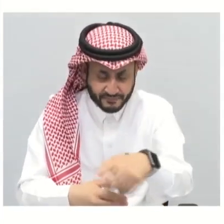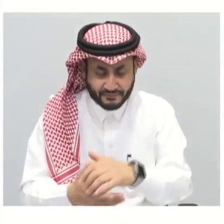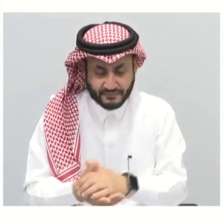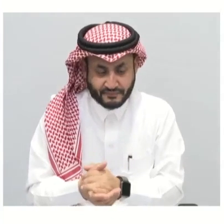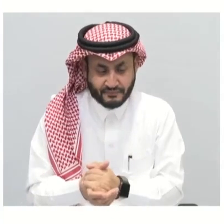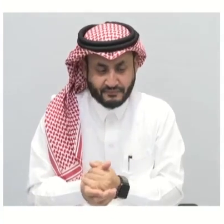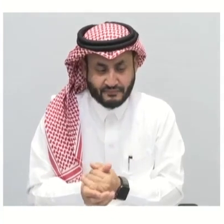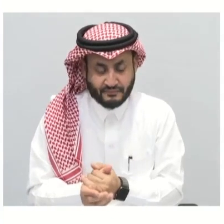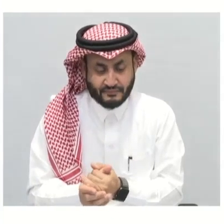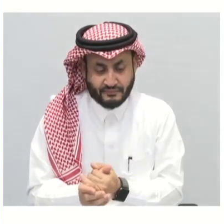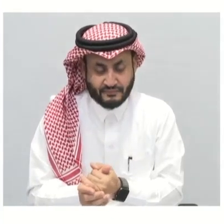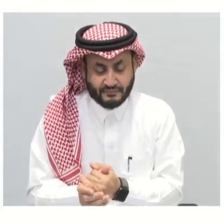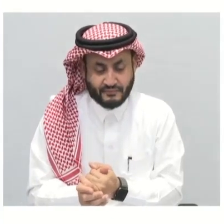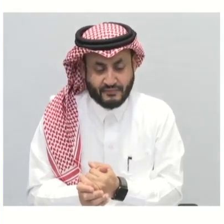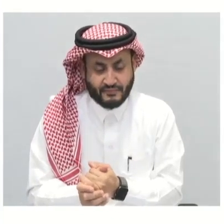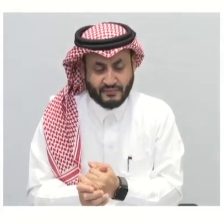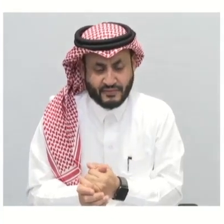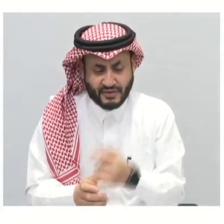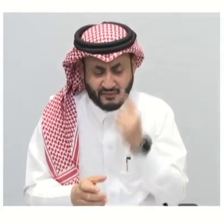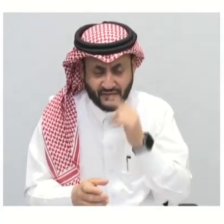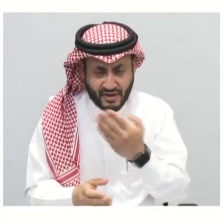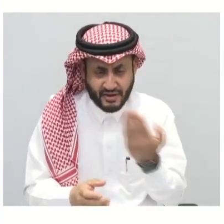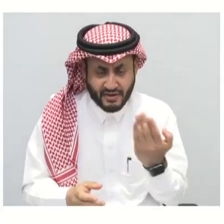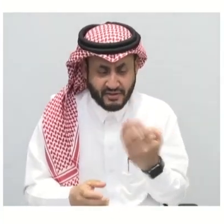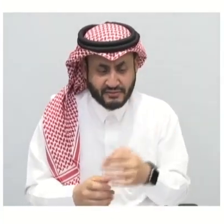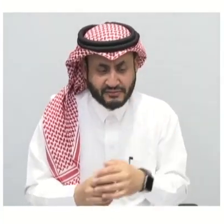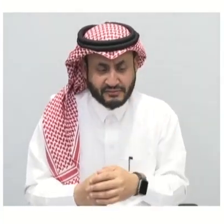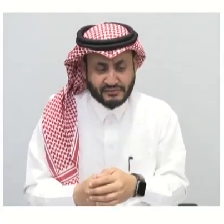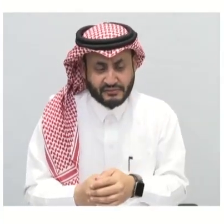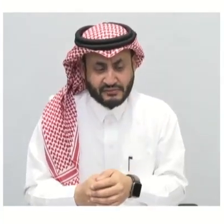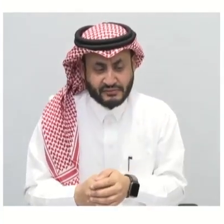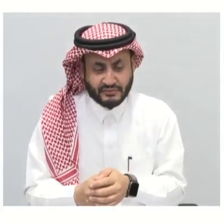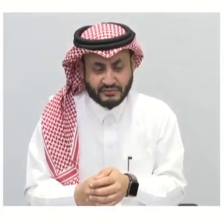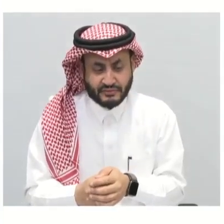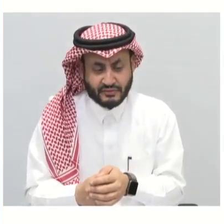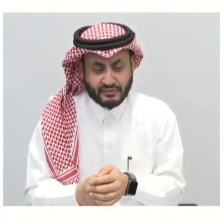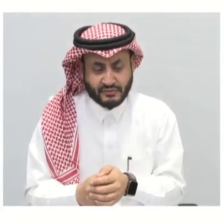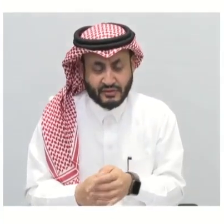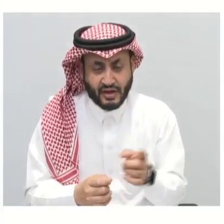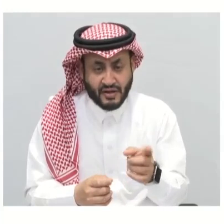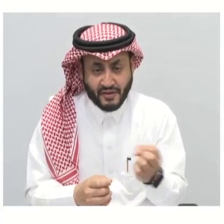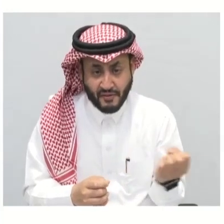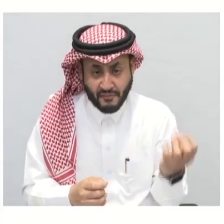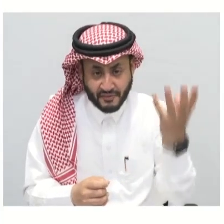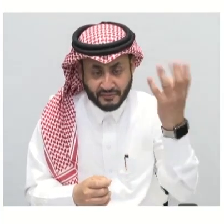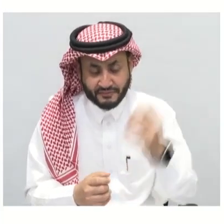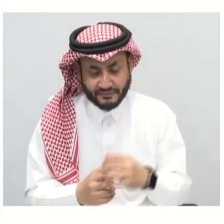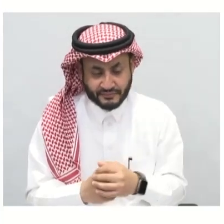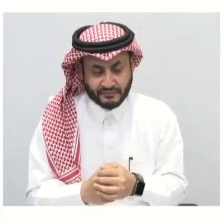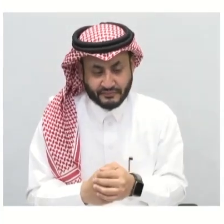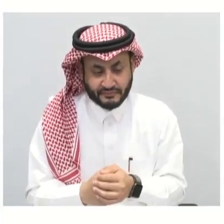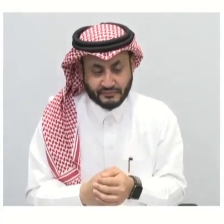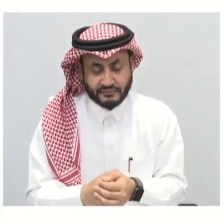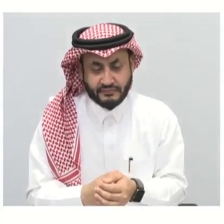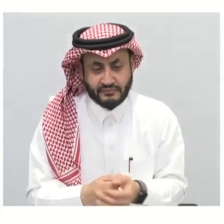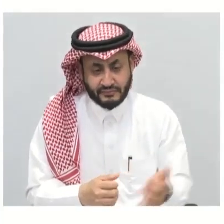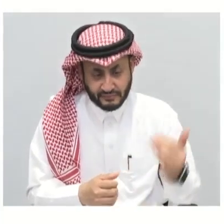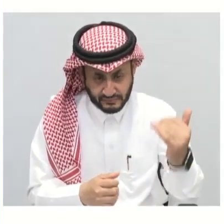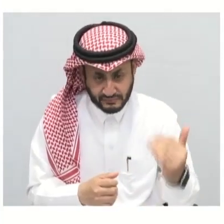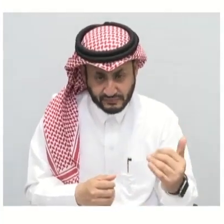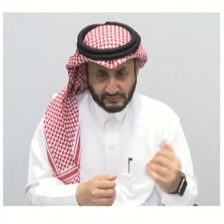this table here on the left, we have 8 a.m. until 12 a.m., which is the morning period. And